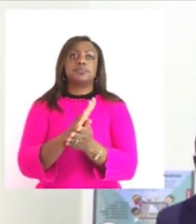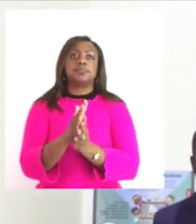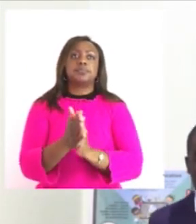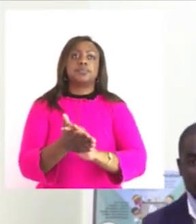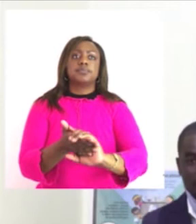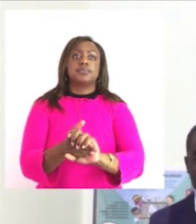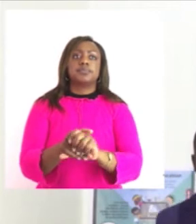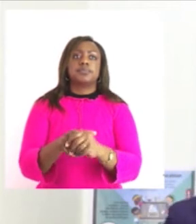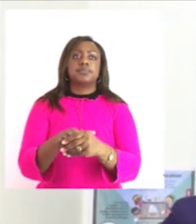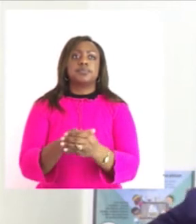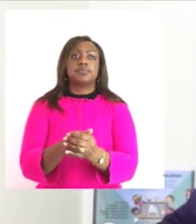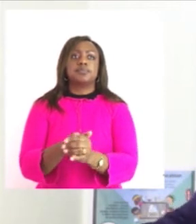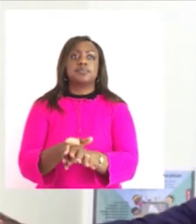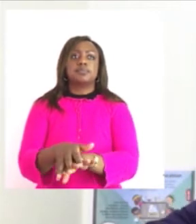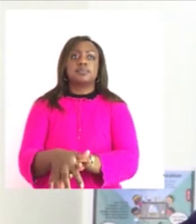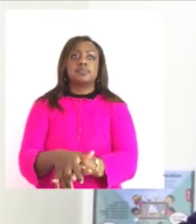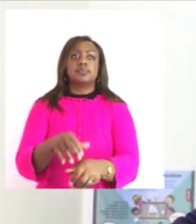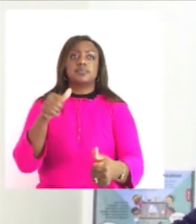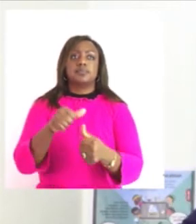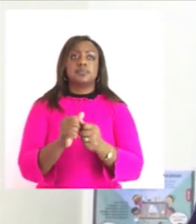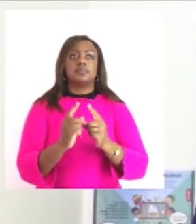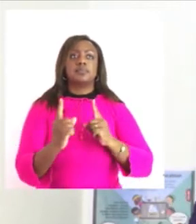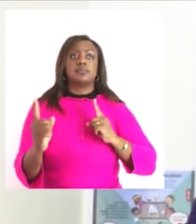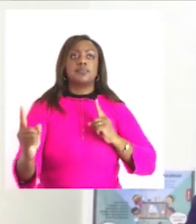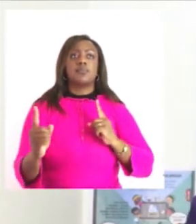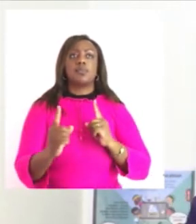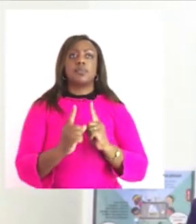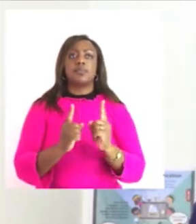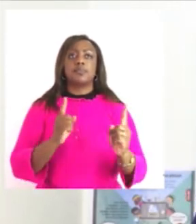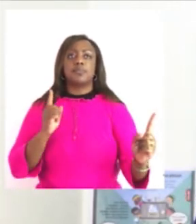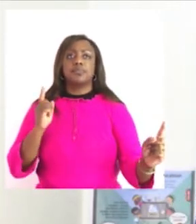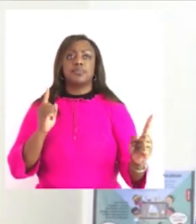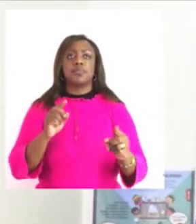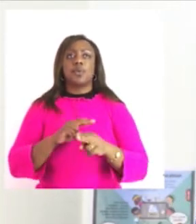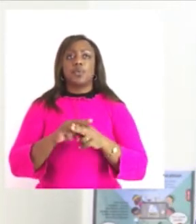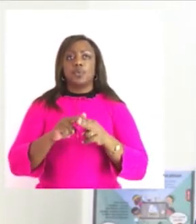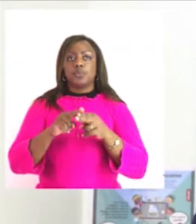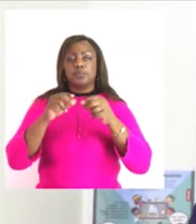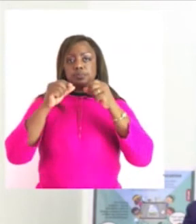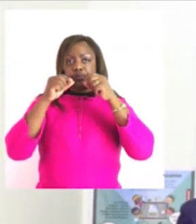And then we keep the distancing. Put on our mask.